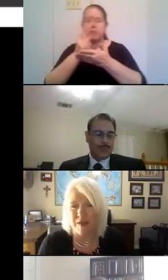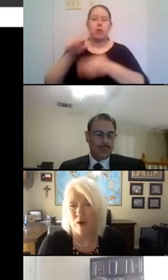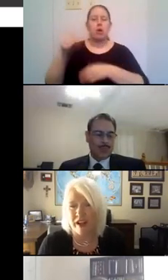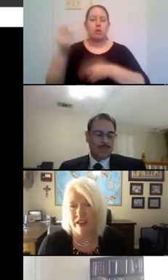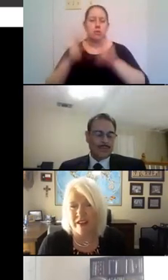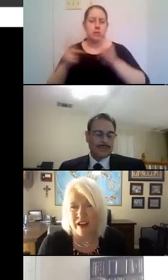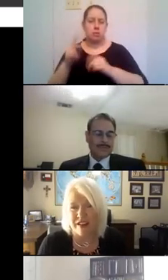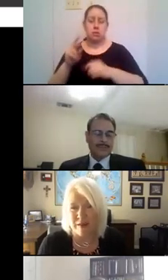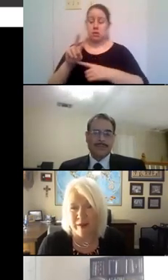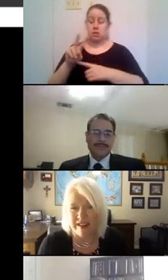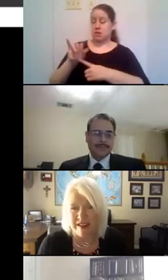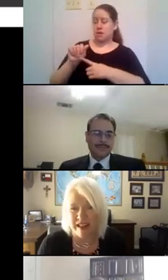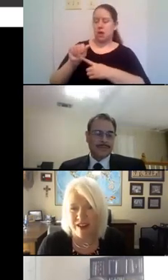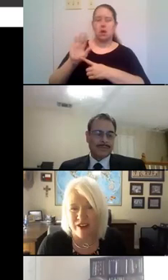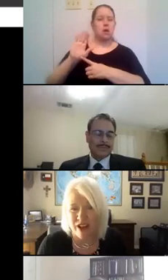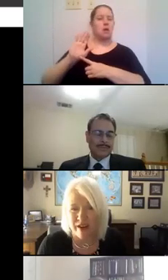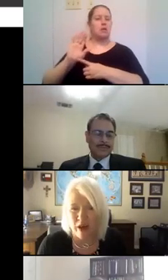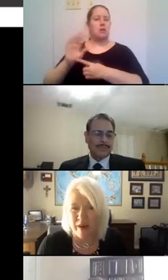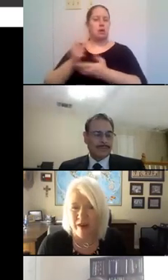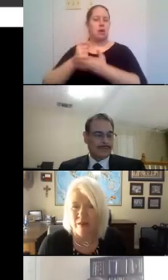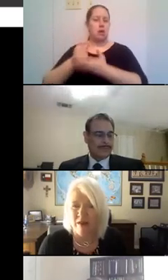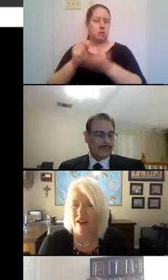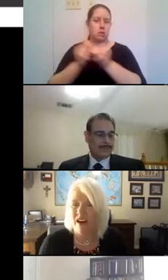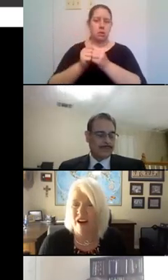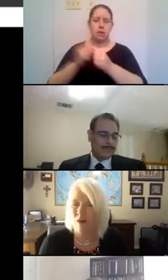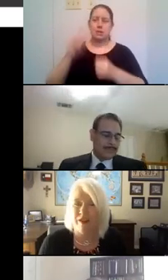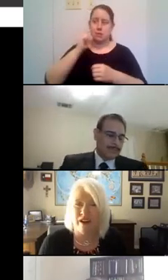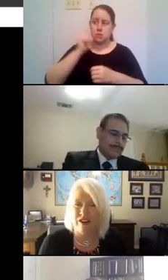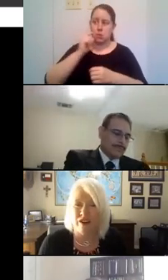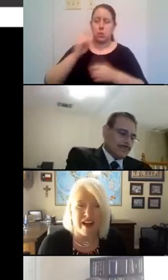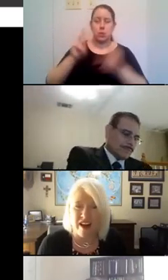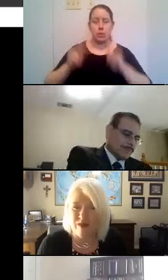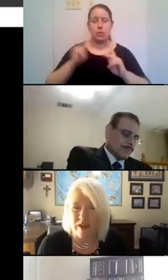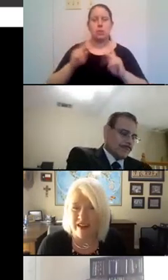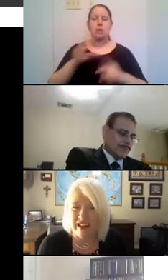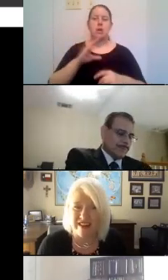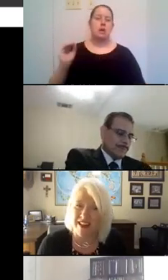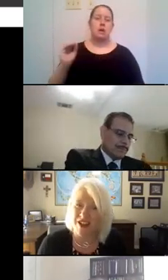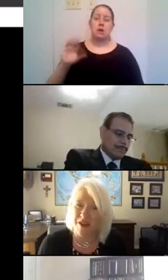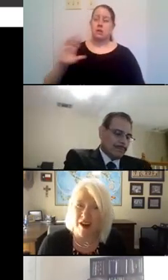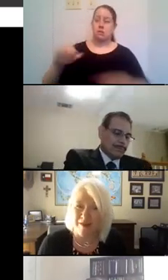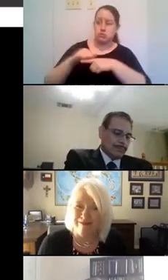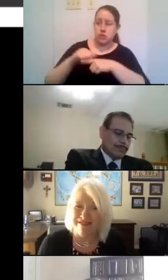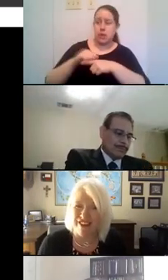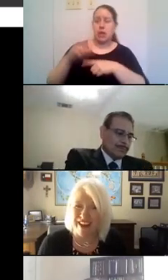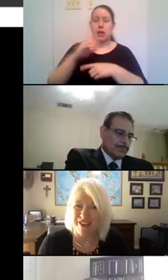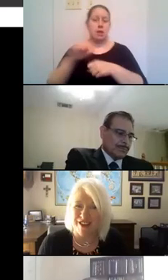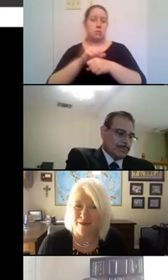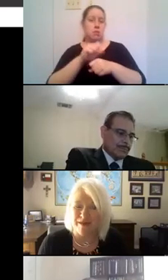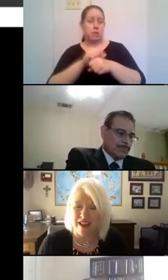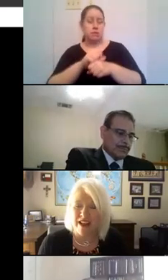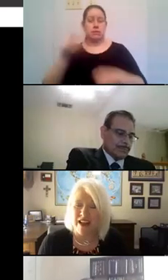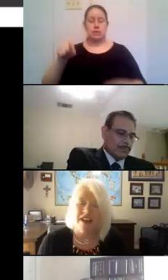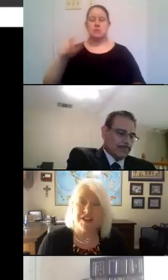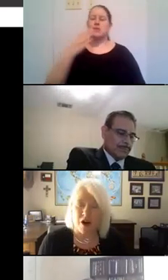in supporting their customer base in San Antonio and helping them with their training and employment needs, getting to and from. So thanks,